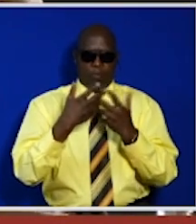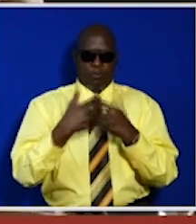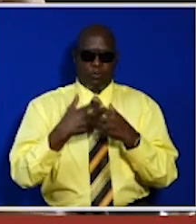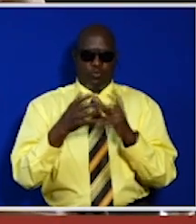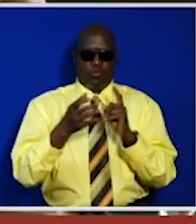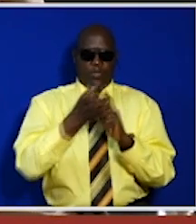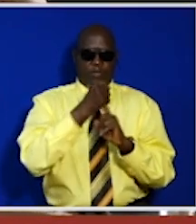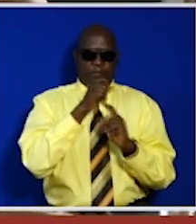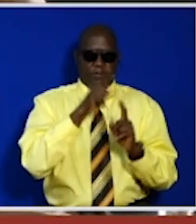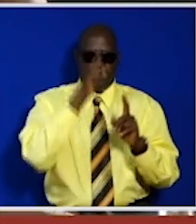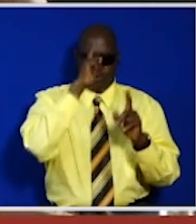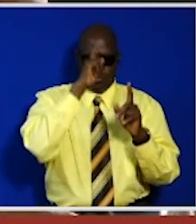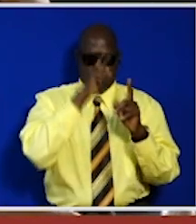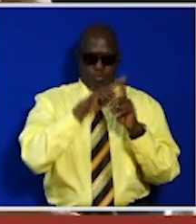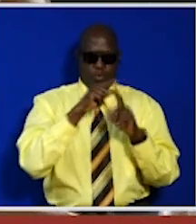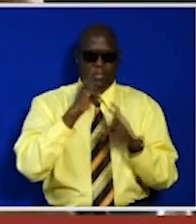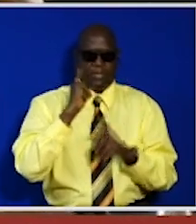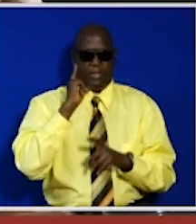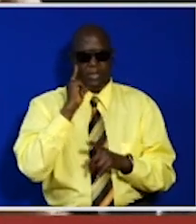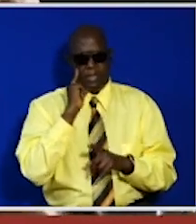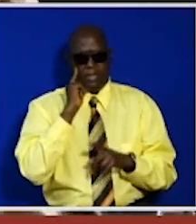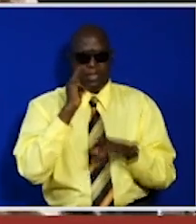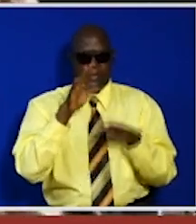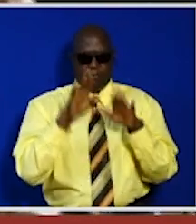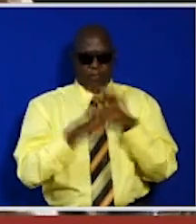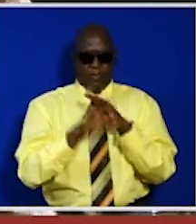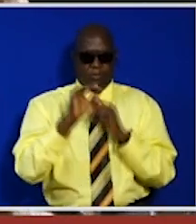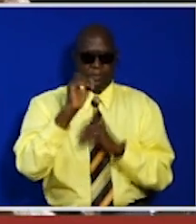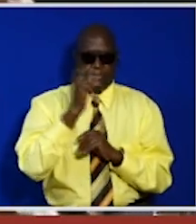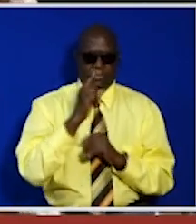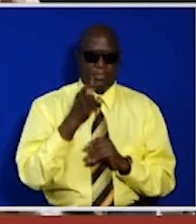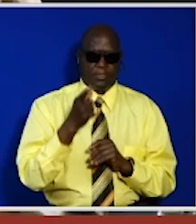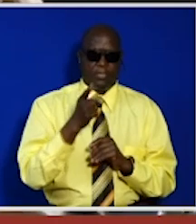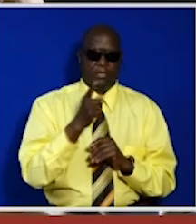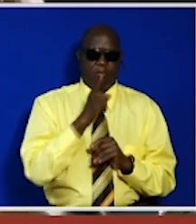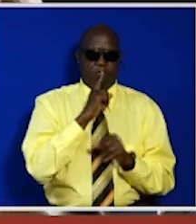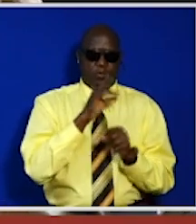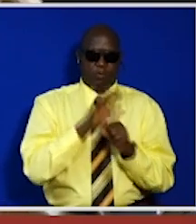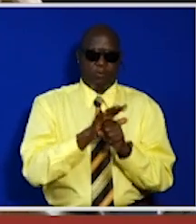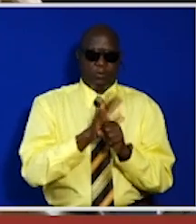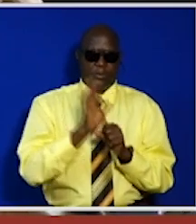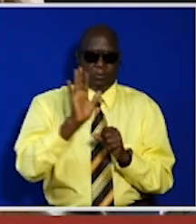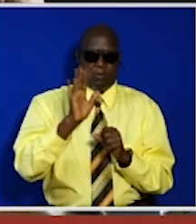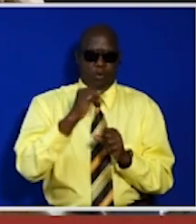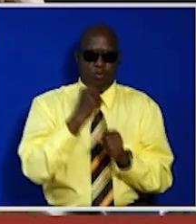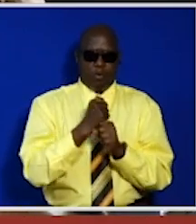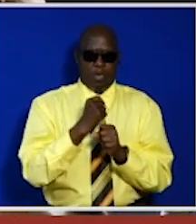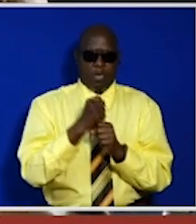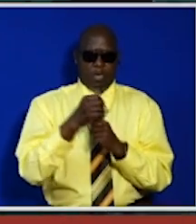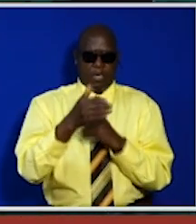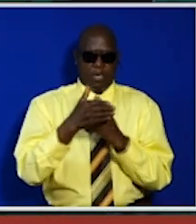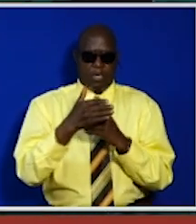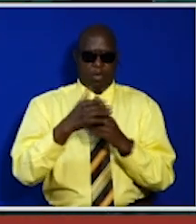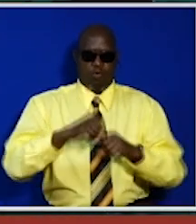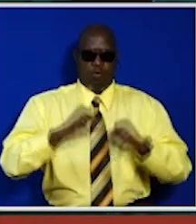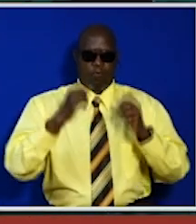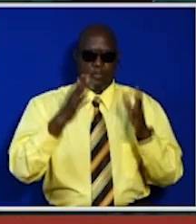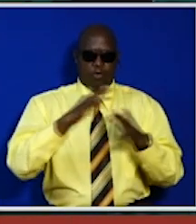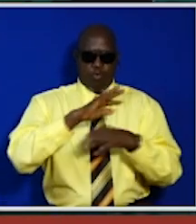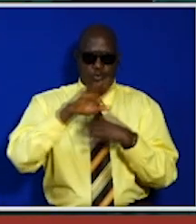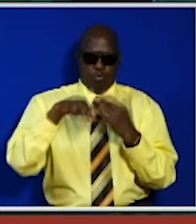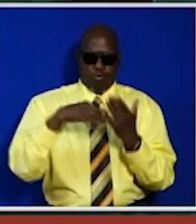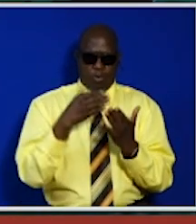Kithure Kindiki, ambaye alikuwepo katika hafla hiyo, alisisitiza ahadi yake ya kufanya kazi kwa karibu na maafisa wote wa umma